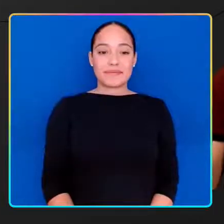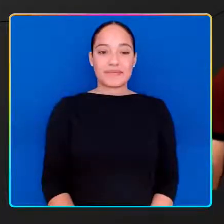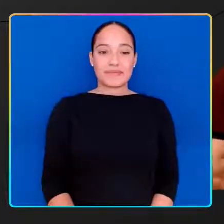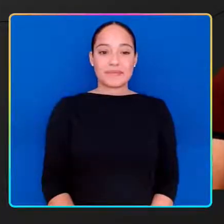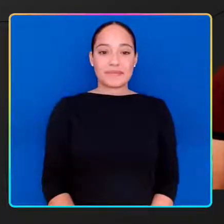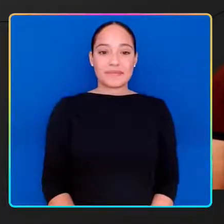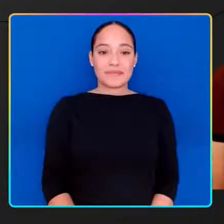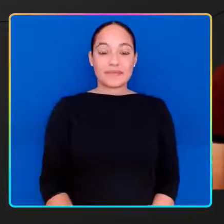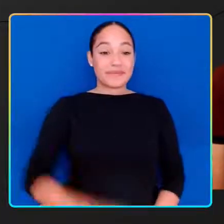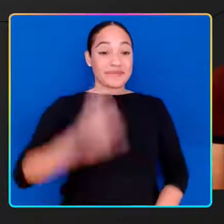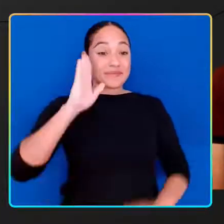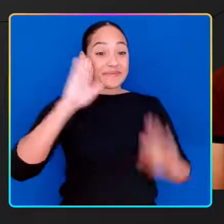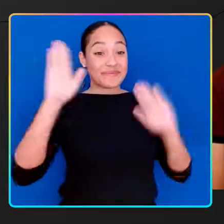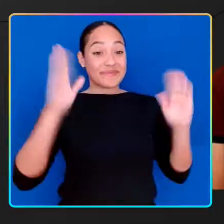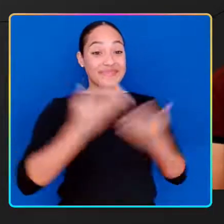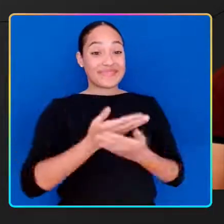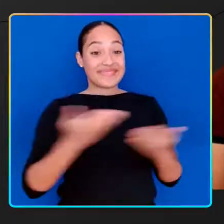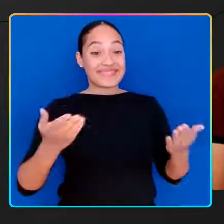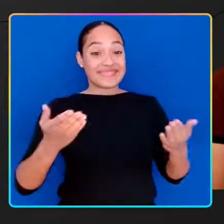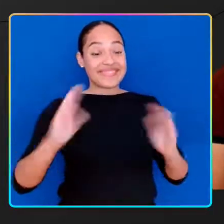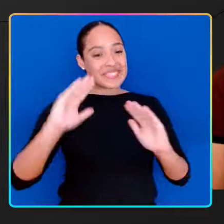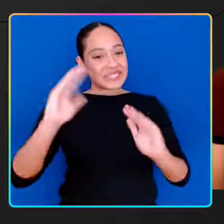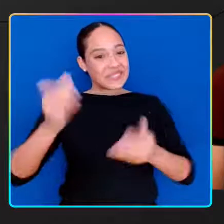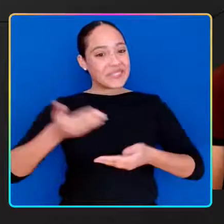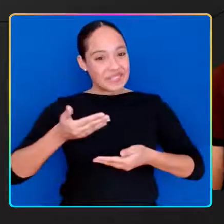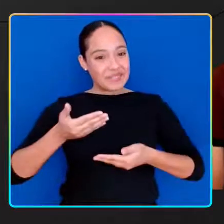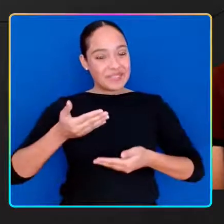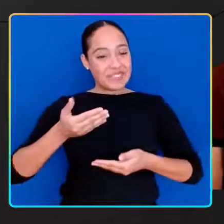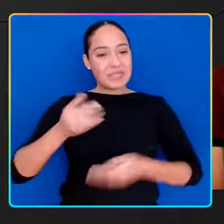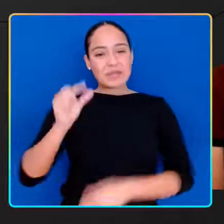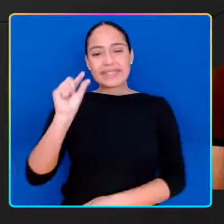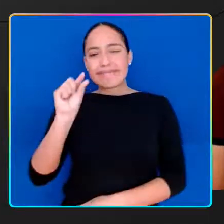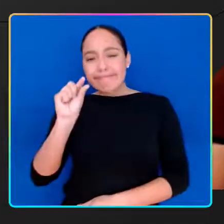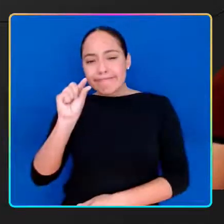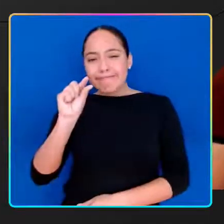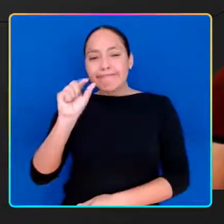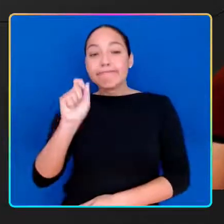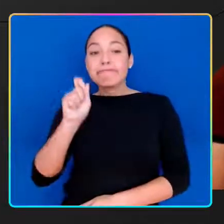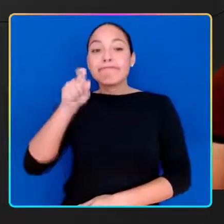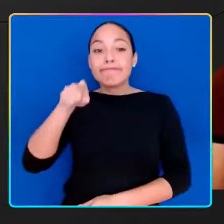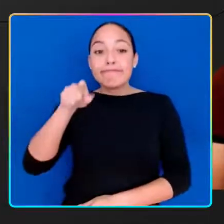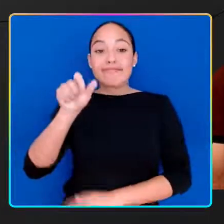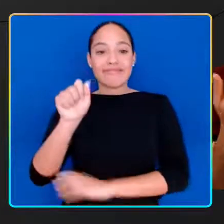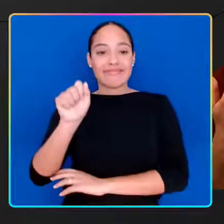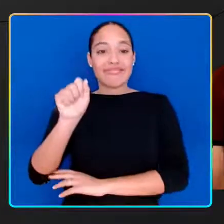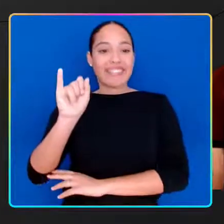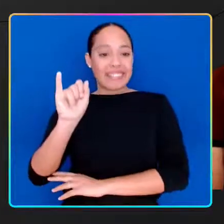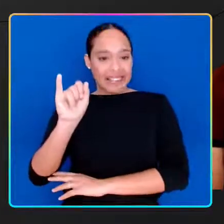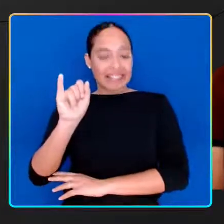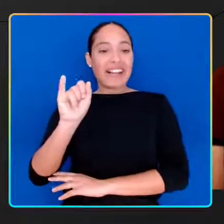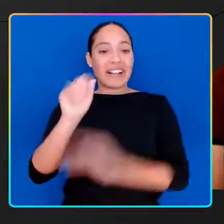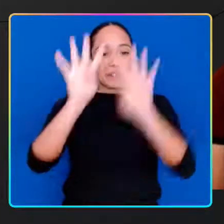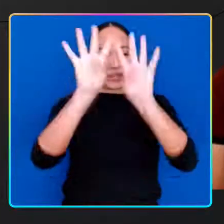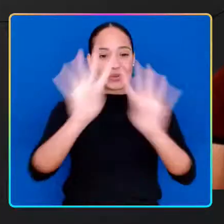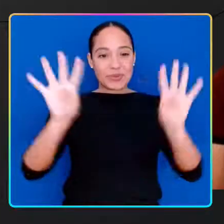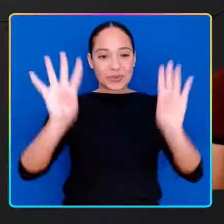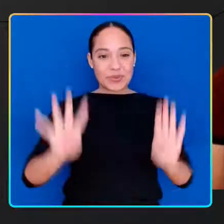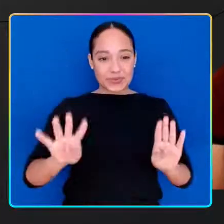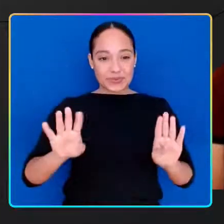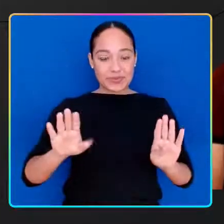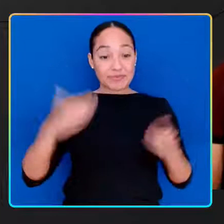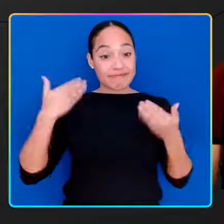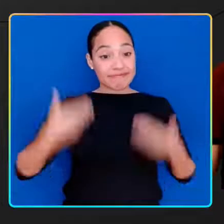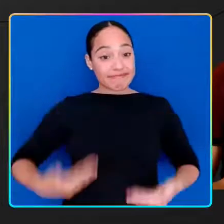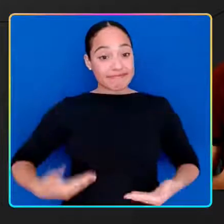Hi everyone, welcome to the A Bit of AI show. My name is Henk and I'm a white male with brown hair, wearing glasses, and today